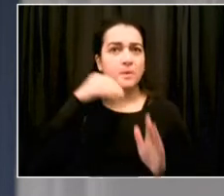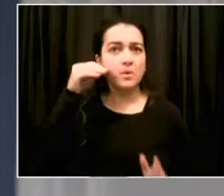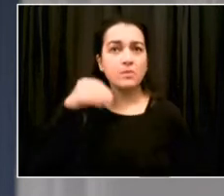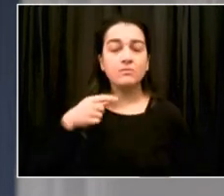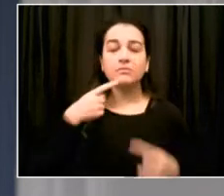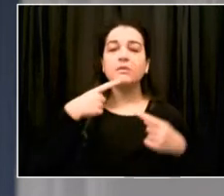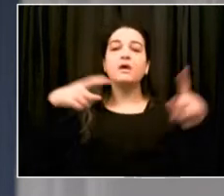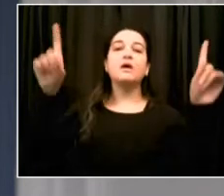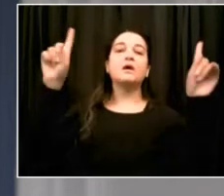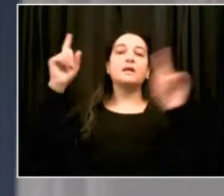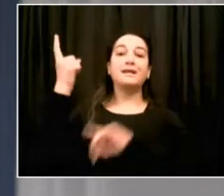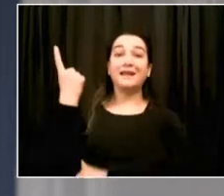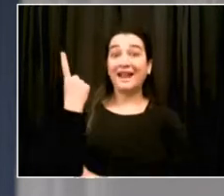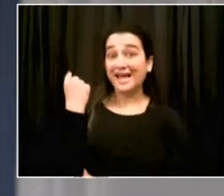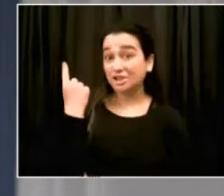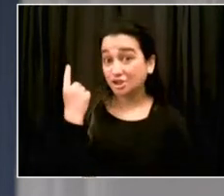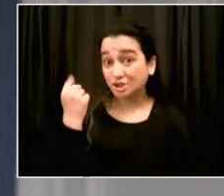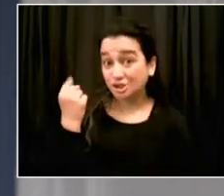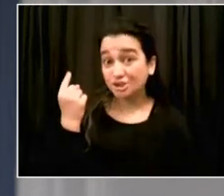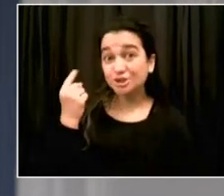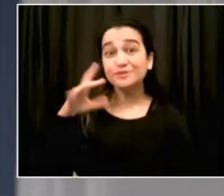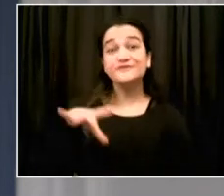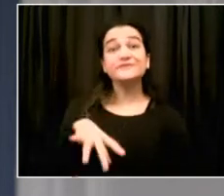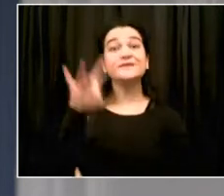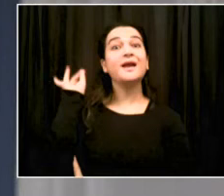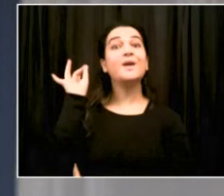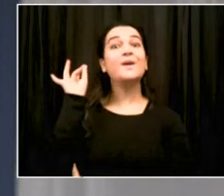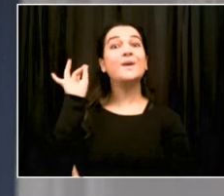the Buckchester section of the Bronx,